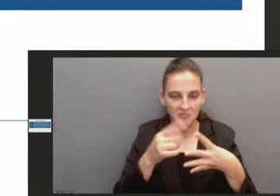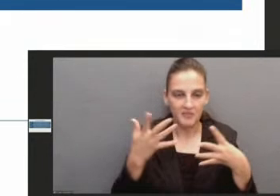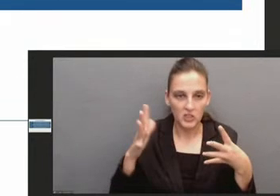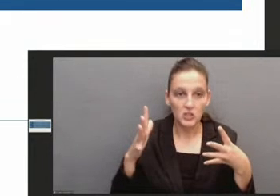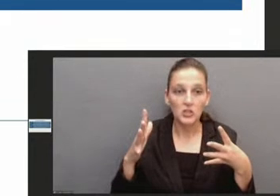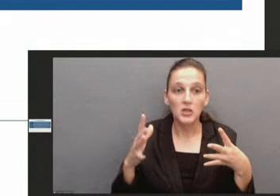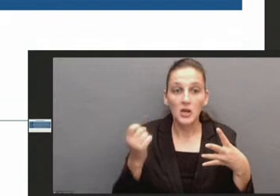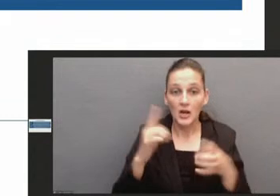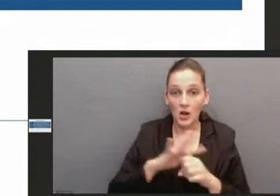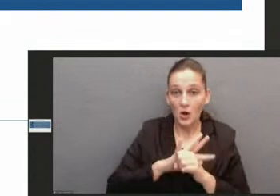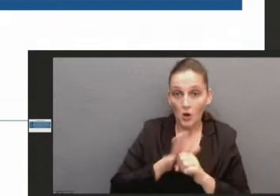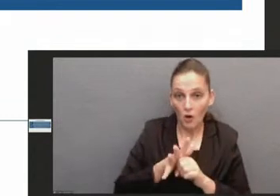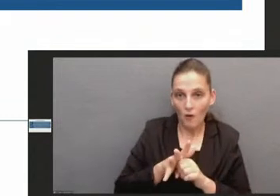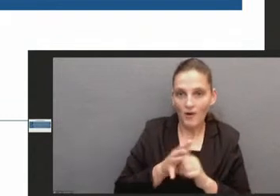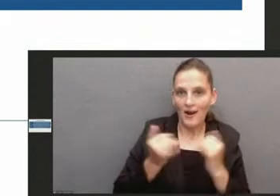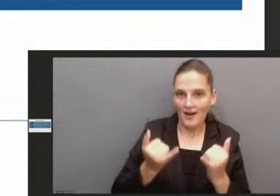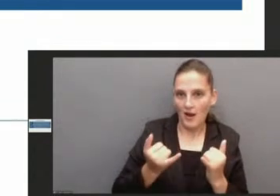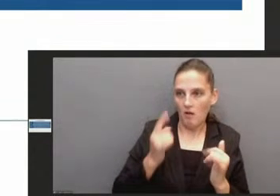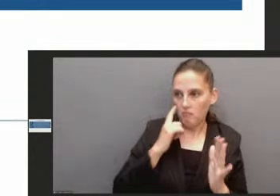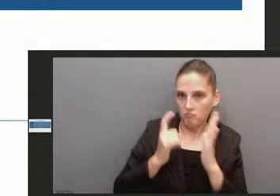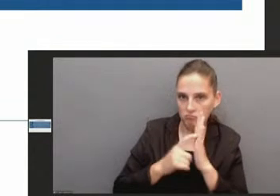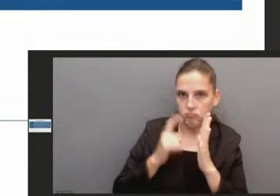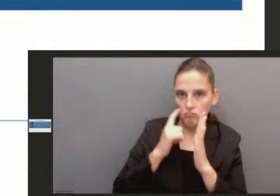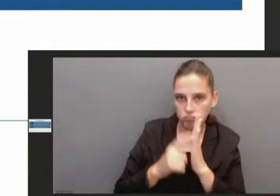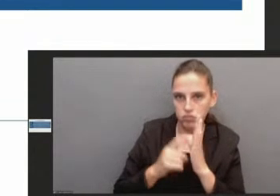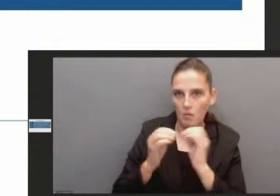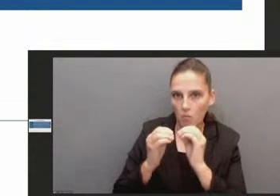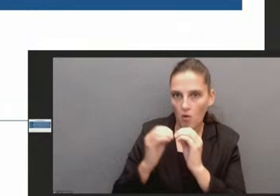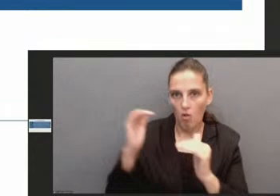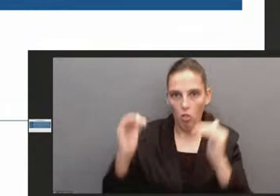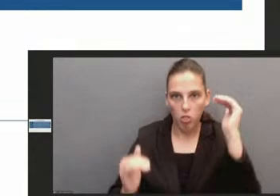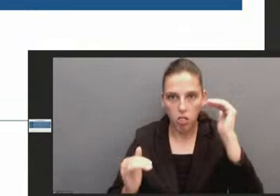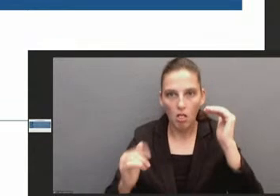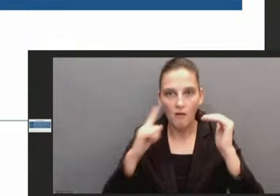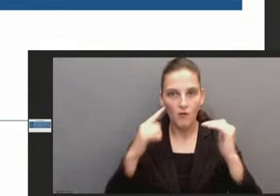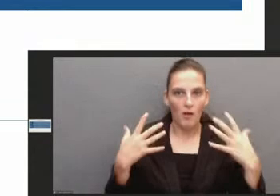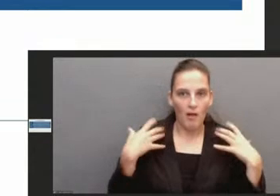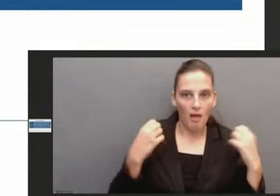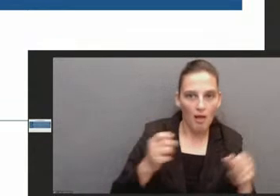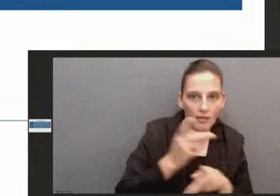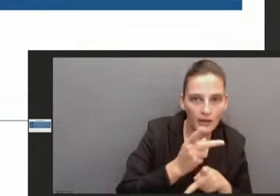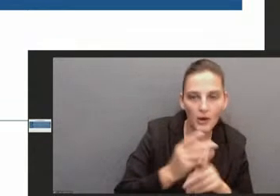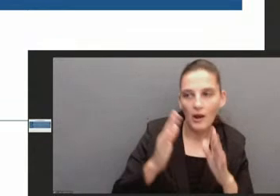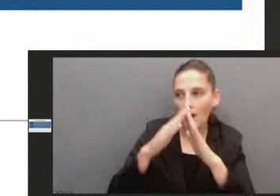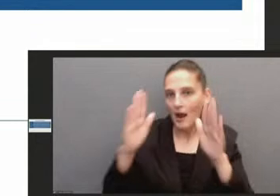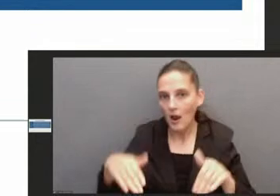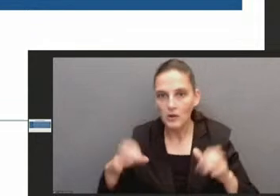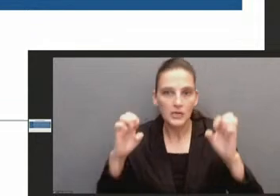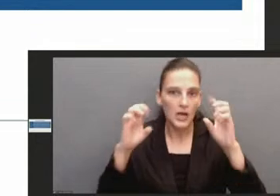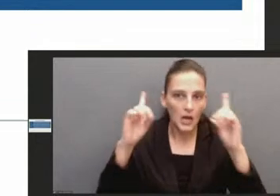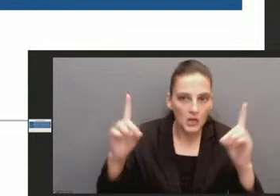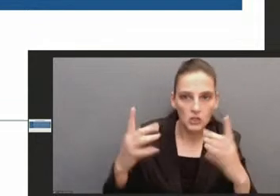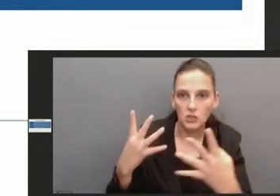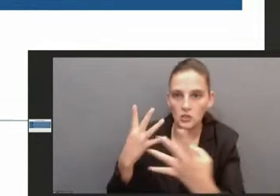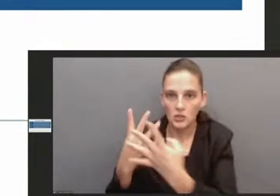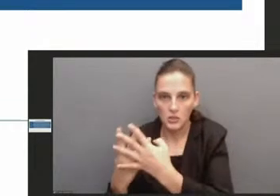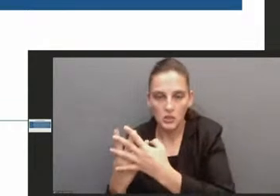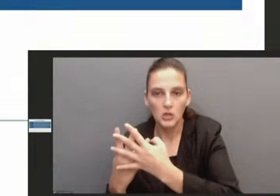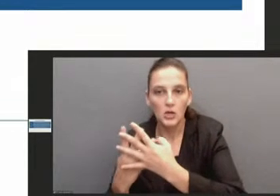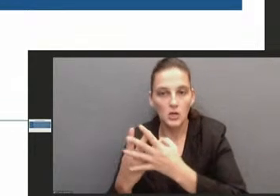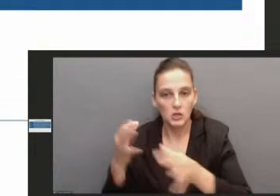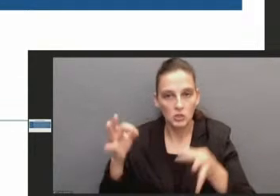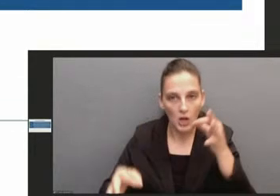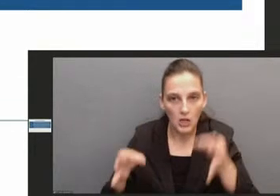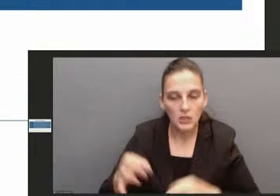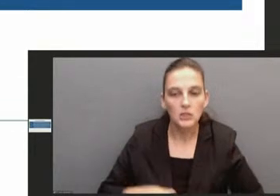made worse underlying inequities in healthcare, housing, education, criminal justice, and finance systems,